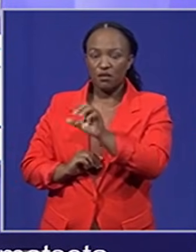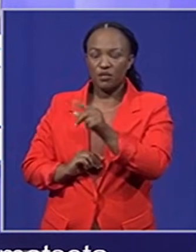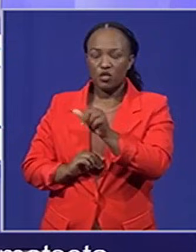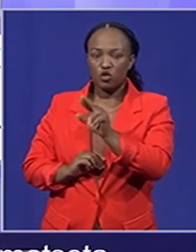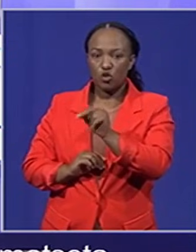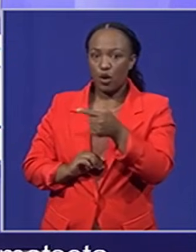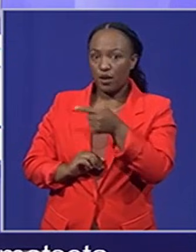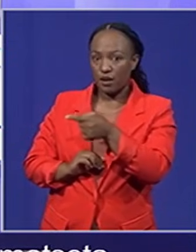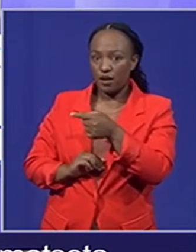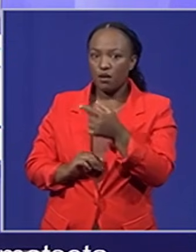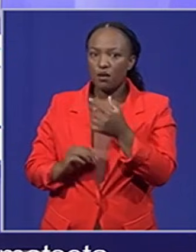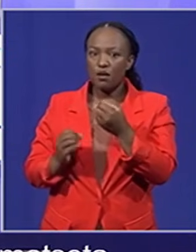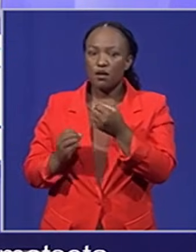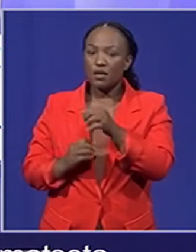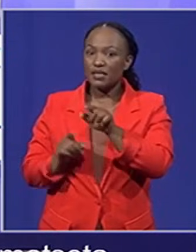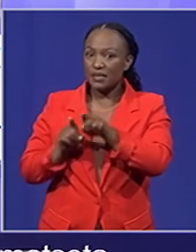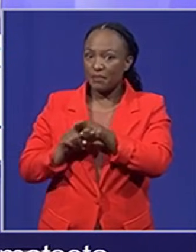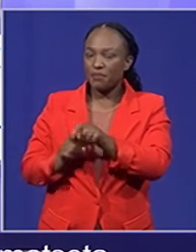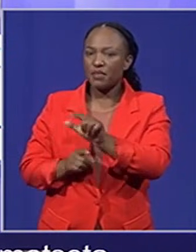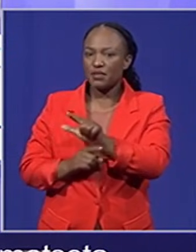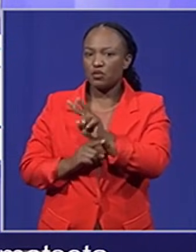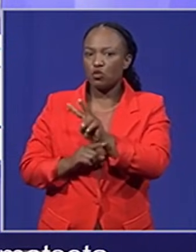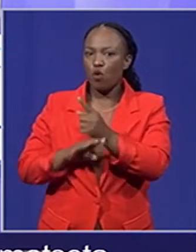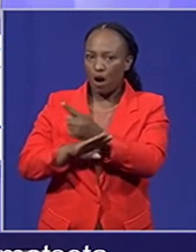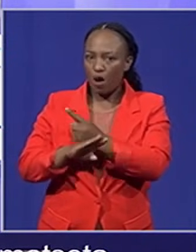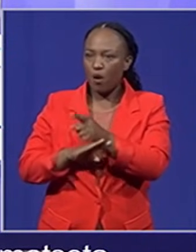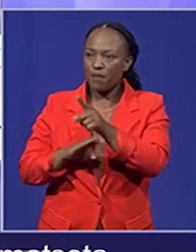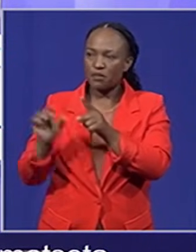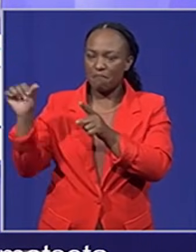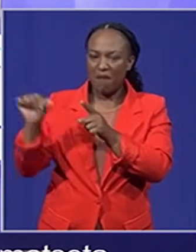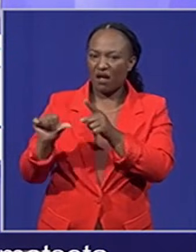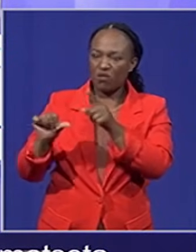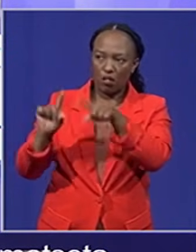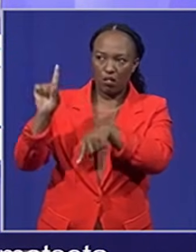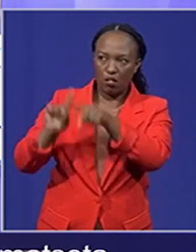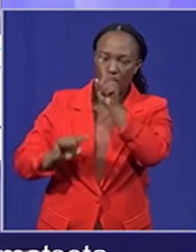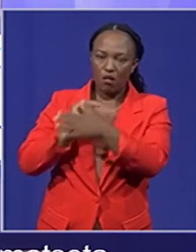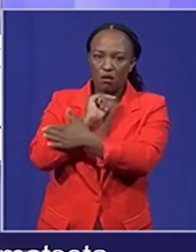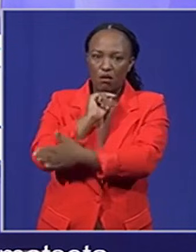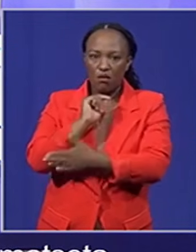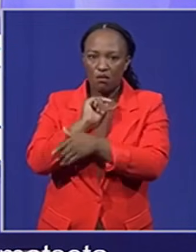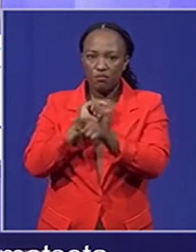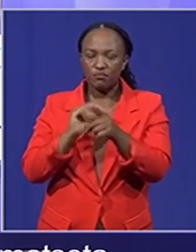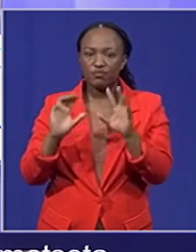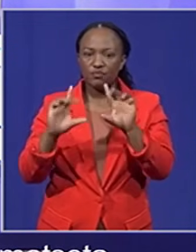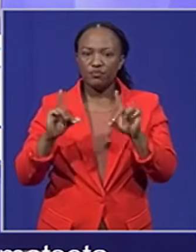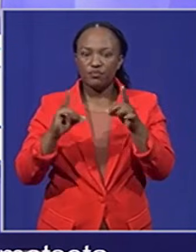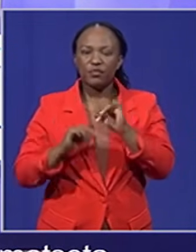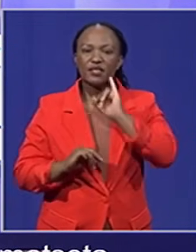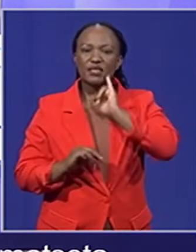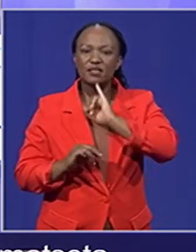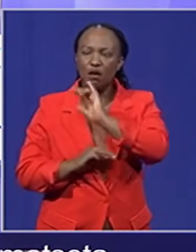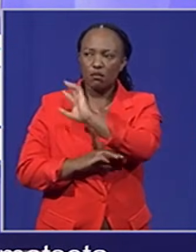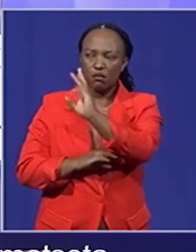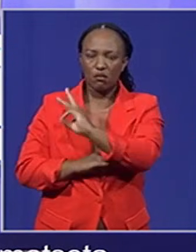Sean Beinefeld o na le diiri tše 72 go tšwa ka nageng ya Israel. Kgoro ya merero ya boditšhabatšhaba e lemošitše mmušo wa Israel